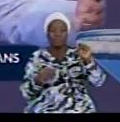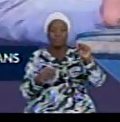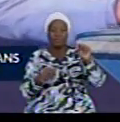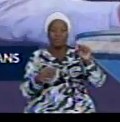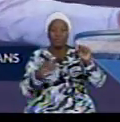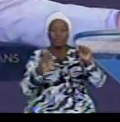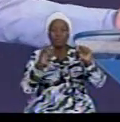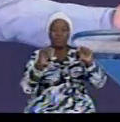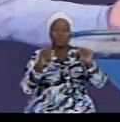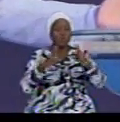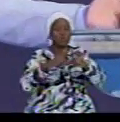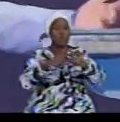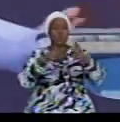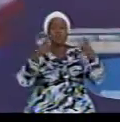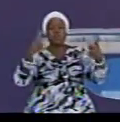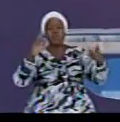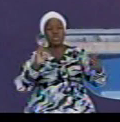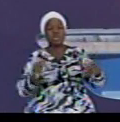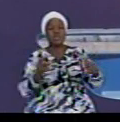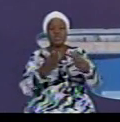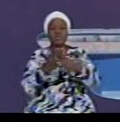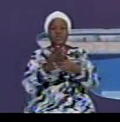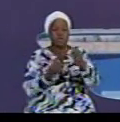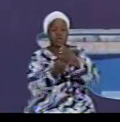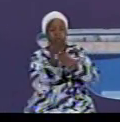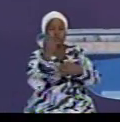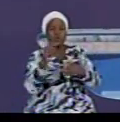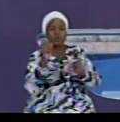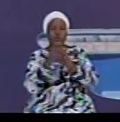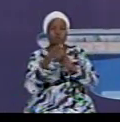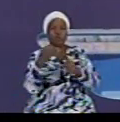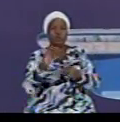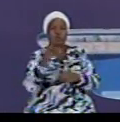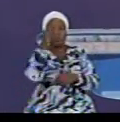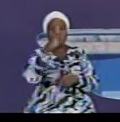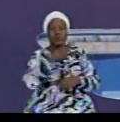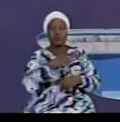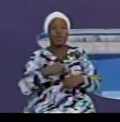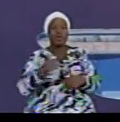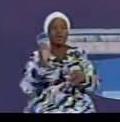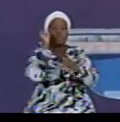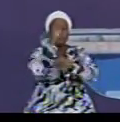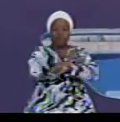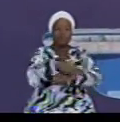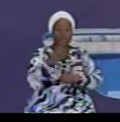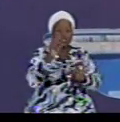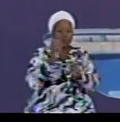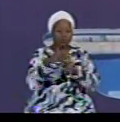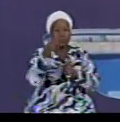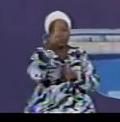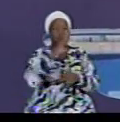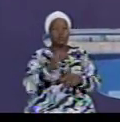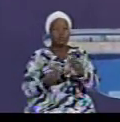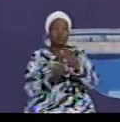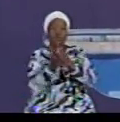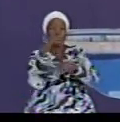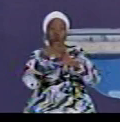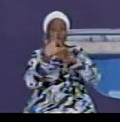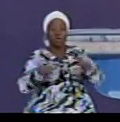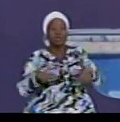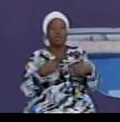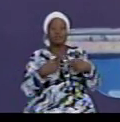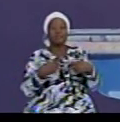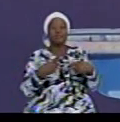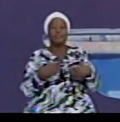so mightily grew the word of God and prevailed. The word of God will grow in your